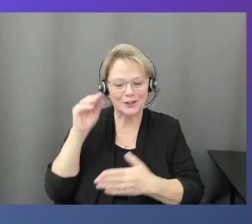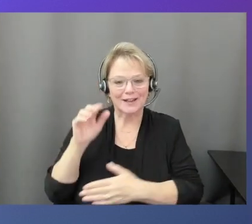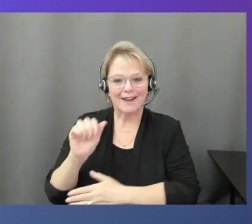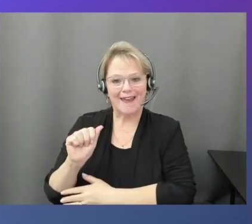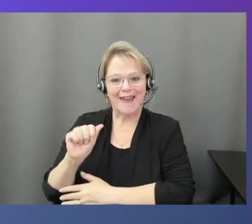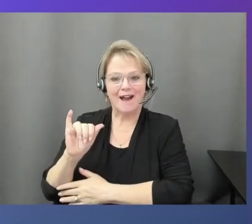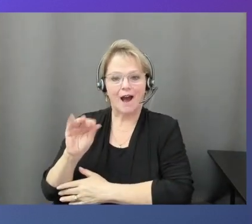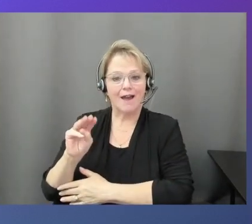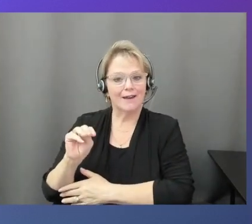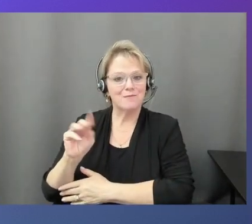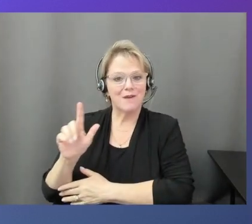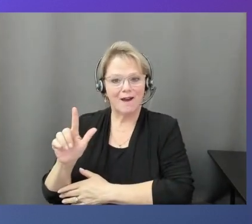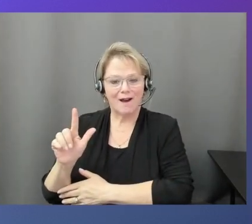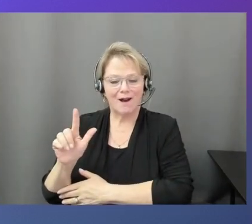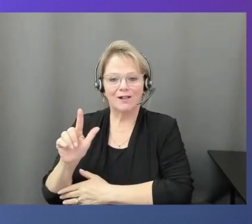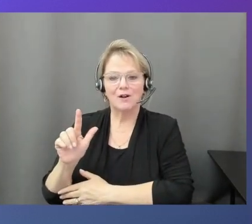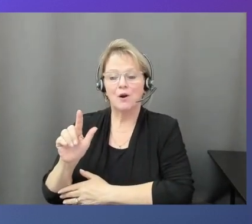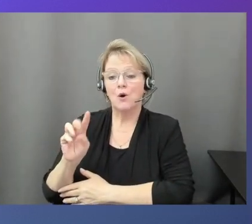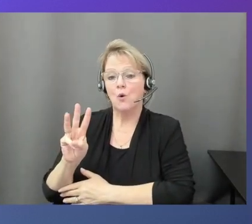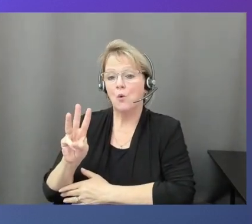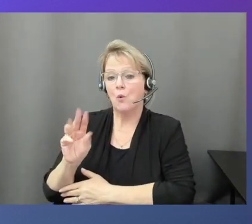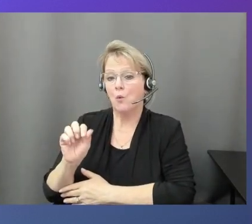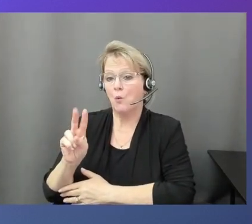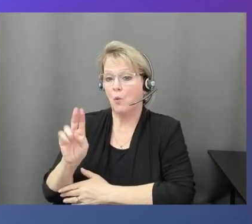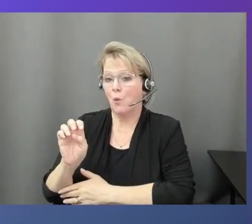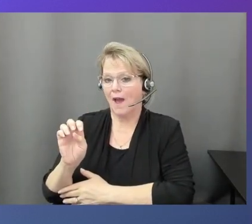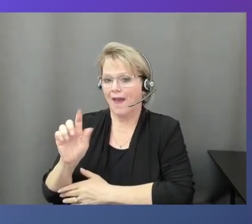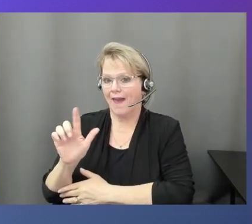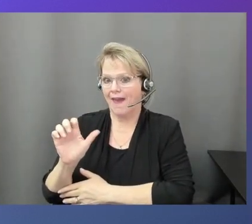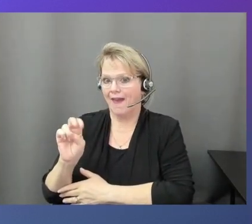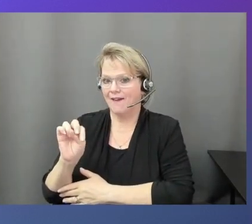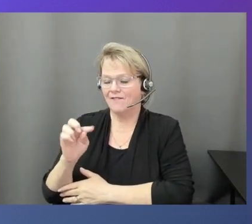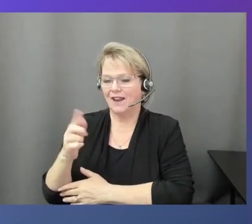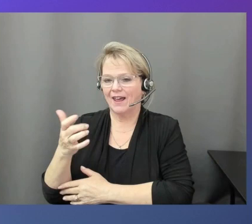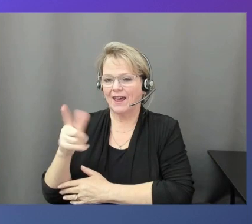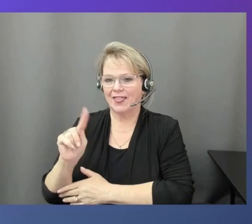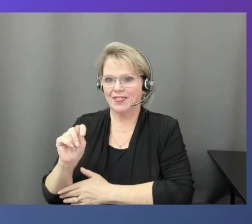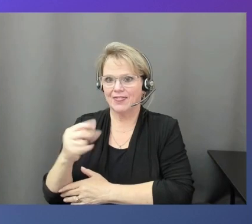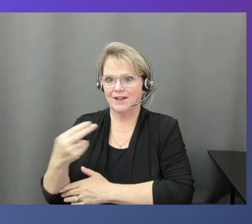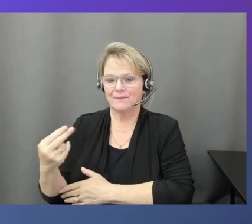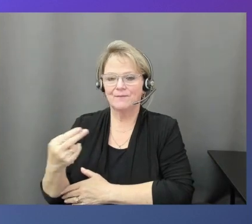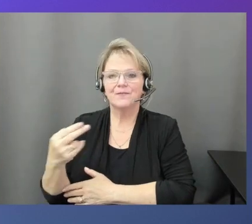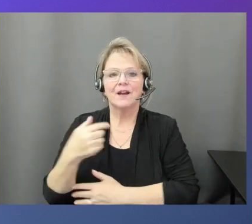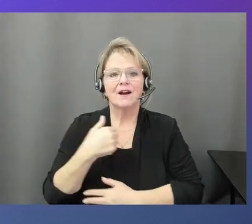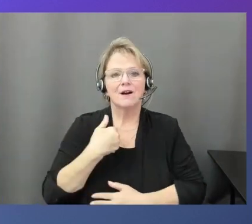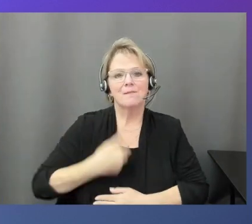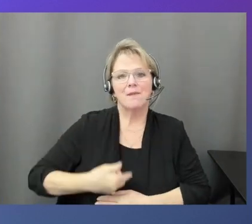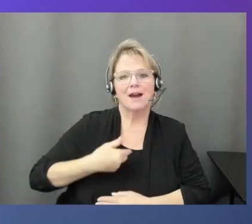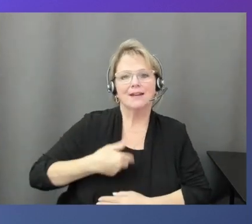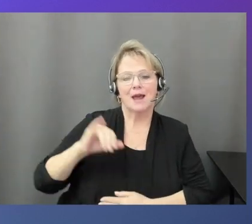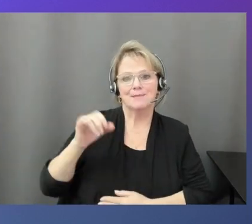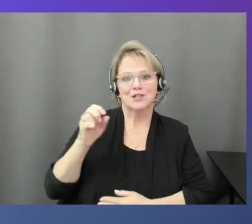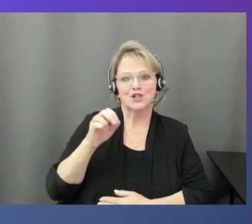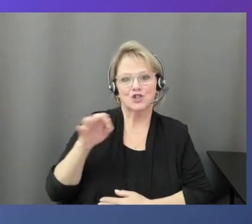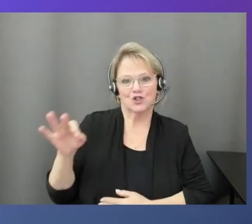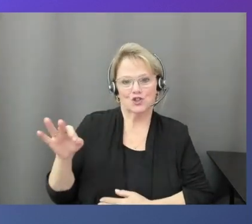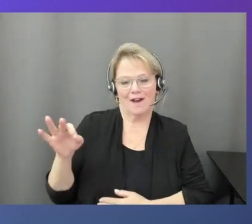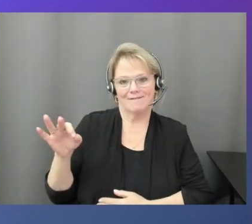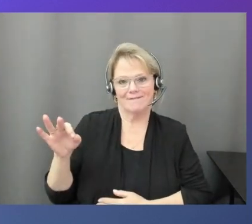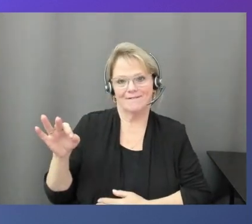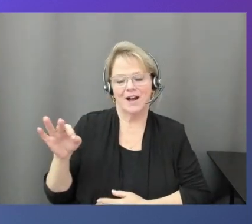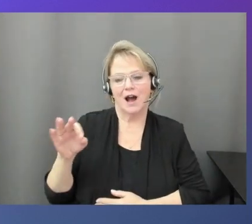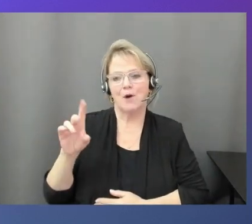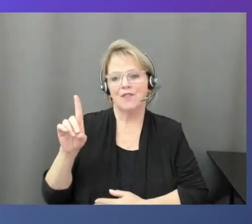wavelength, and doing this at the edge. My name is Jeff Marushak. I'm a senior solutions architect on our DoD Air Force